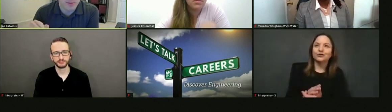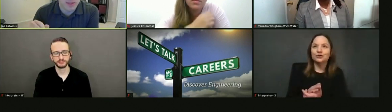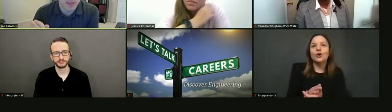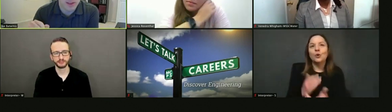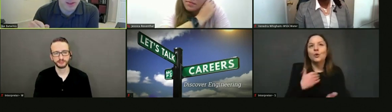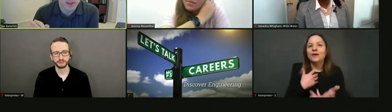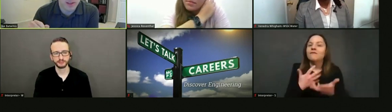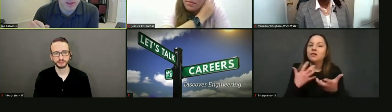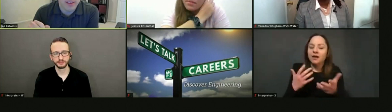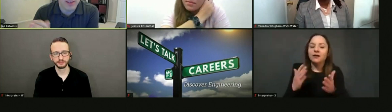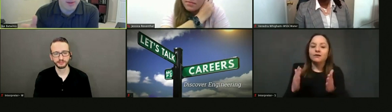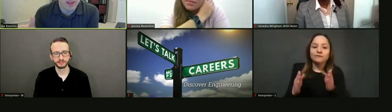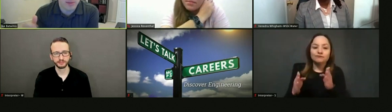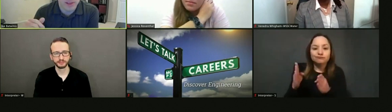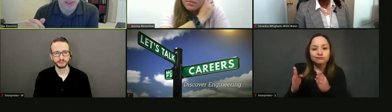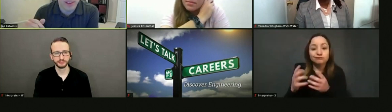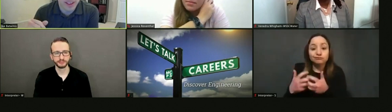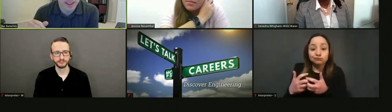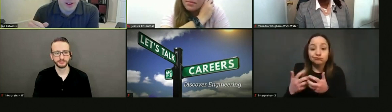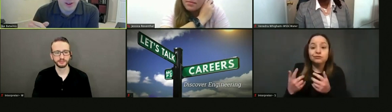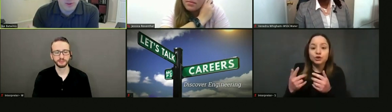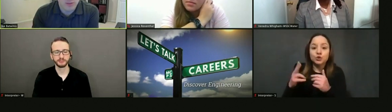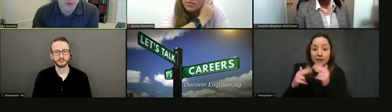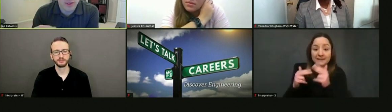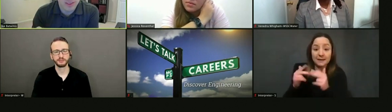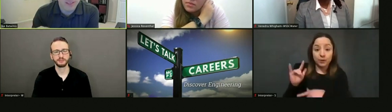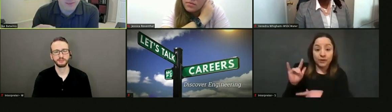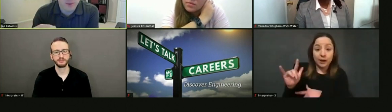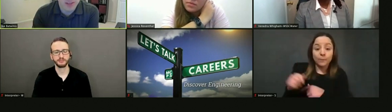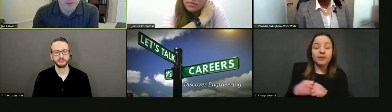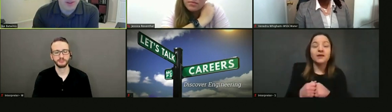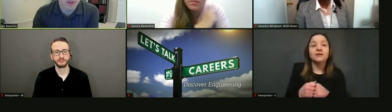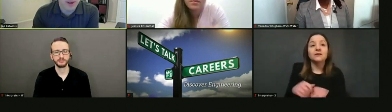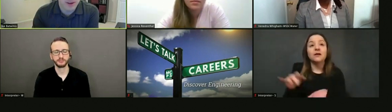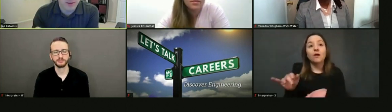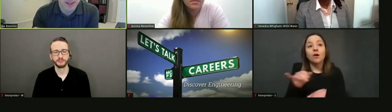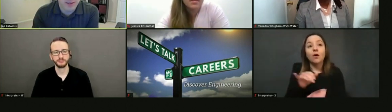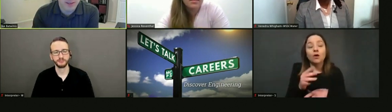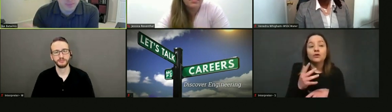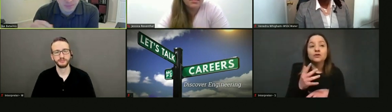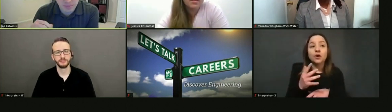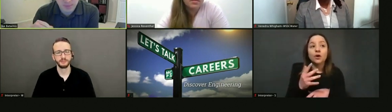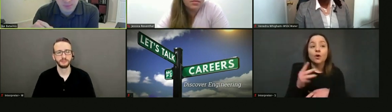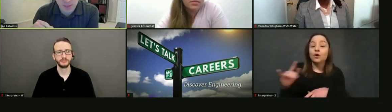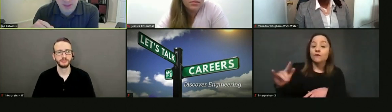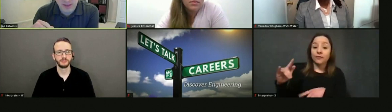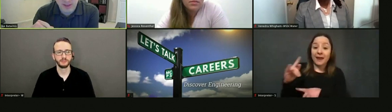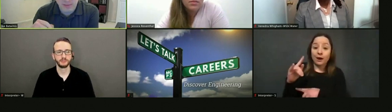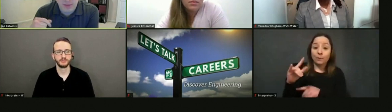in assembling airplanes, also in moving airplanes around our factory.